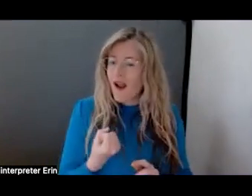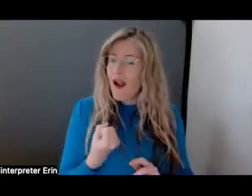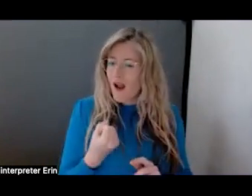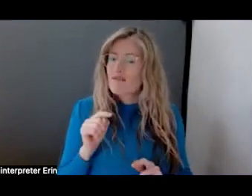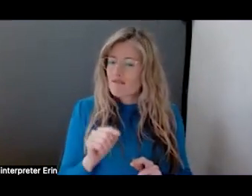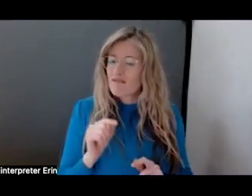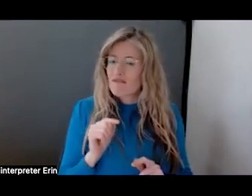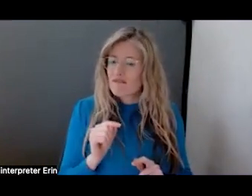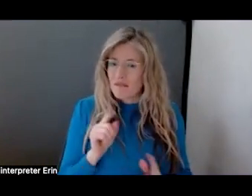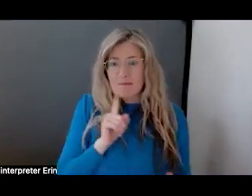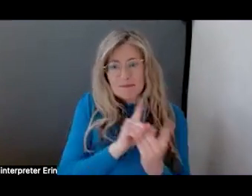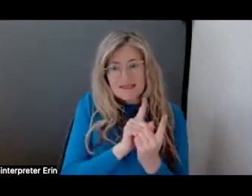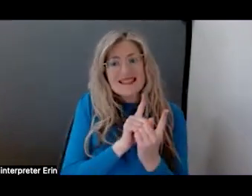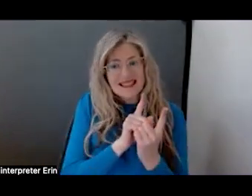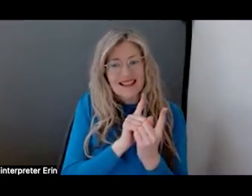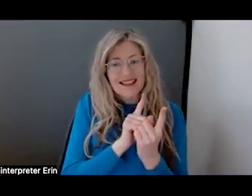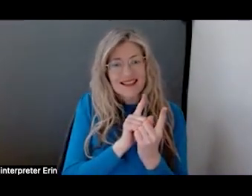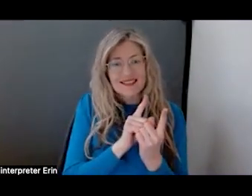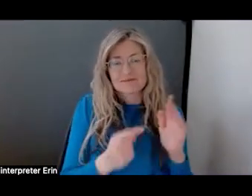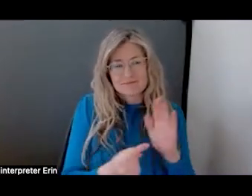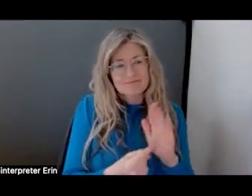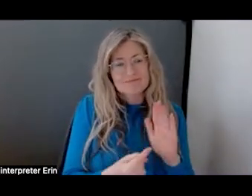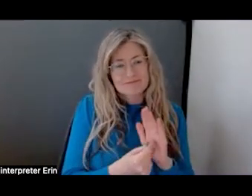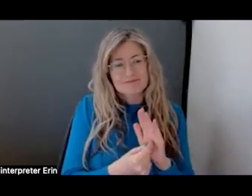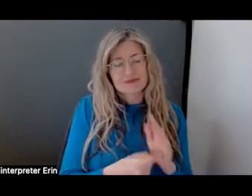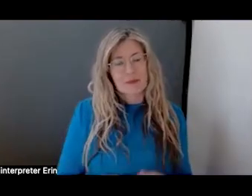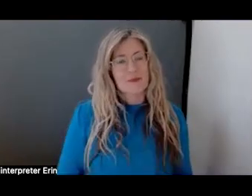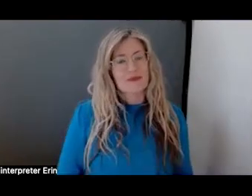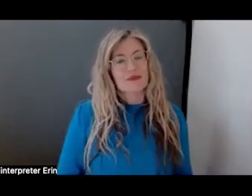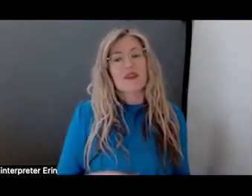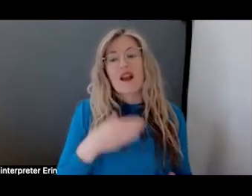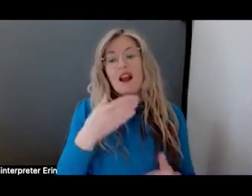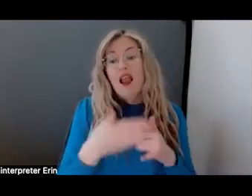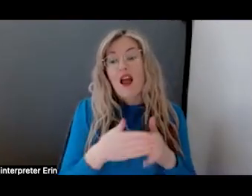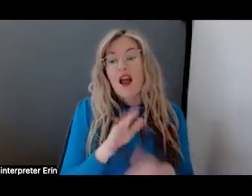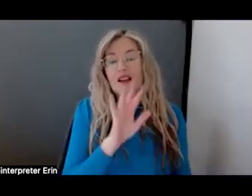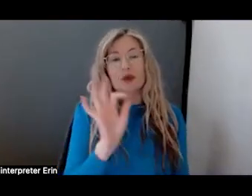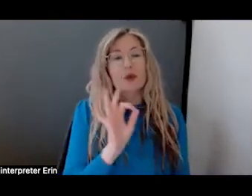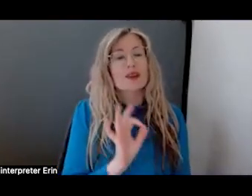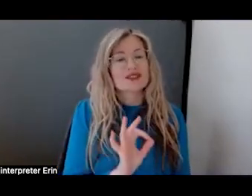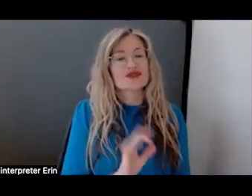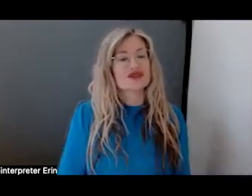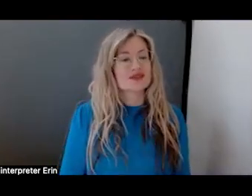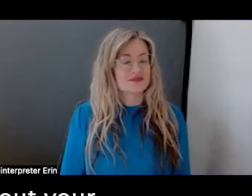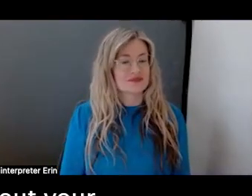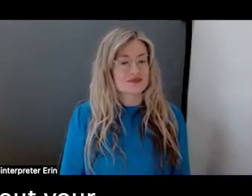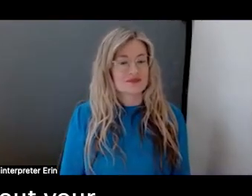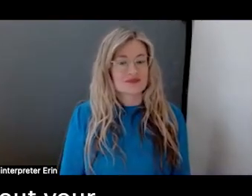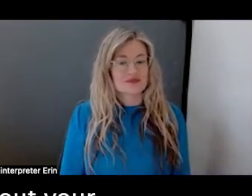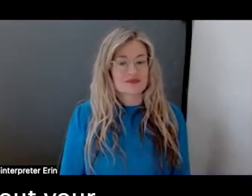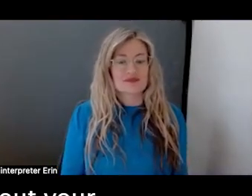this meeting, this encounter. A very last question. Have you developed and